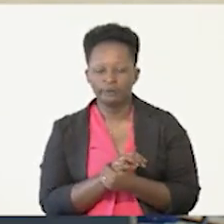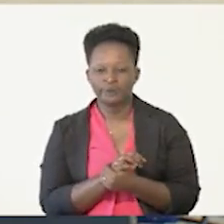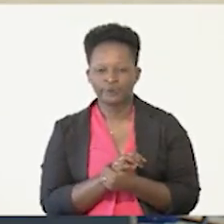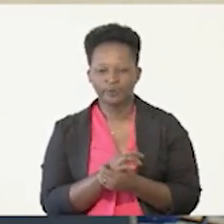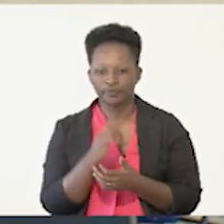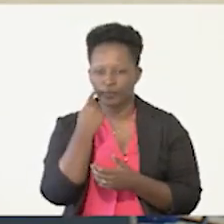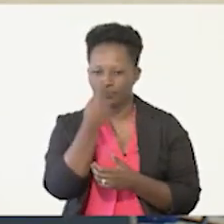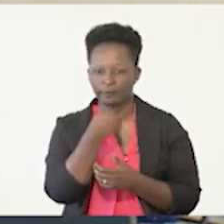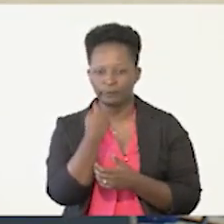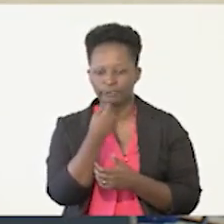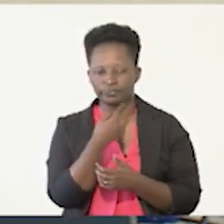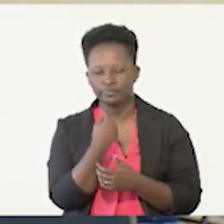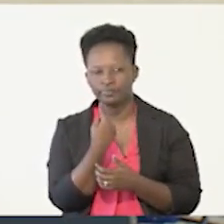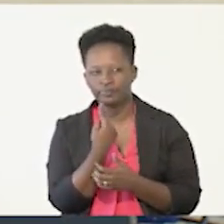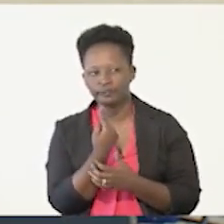whose